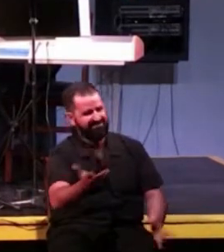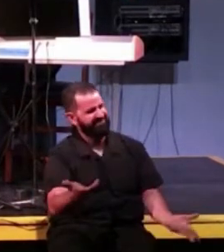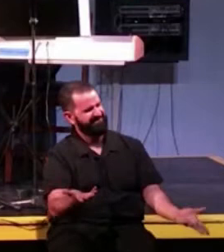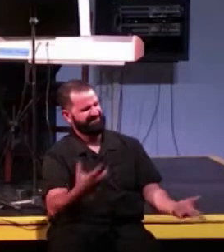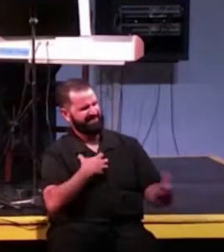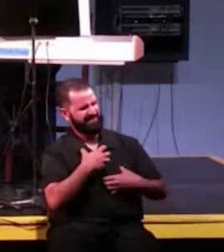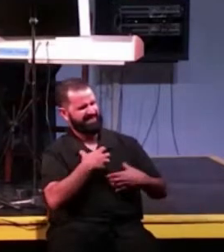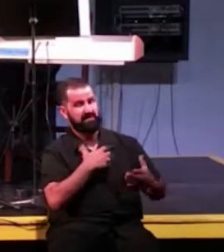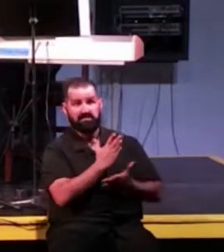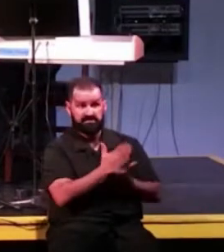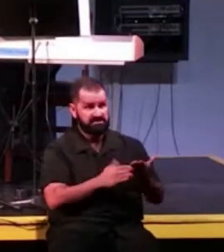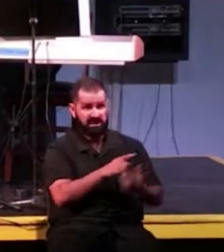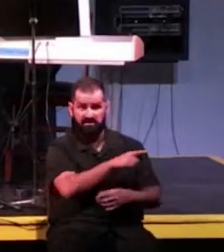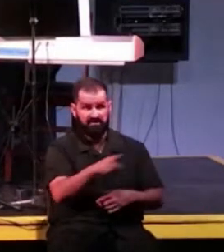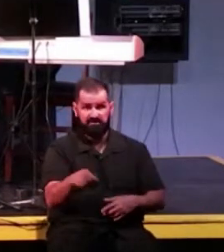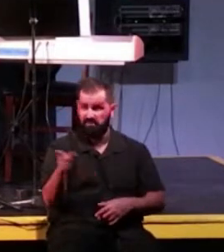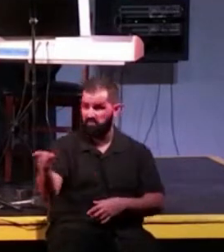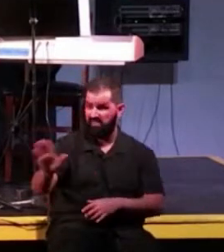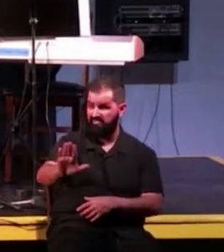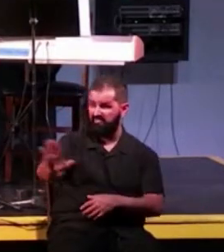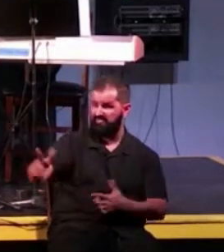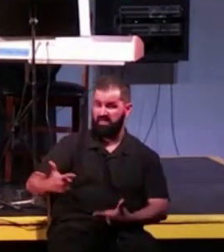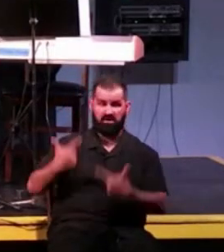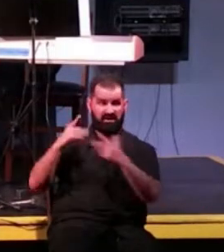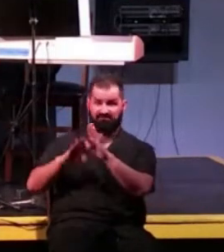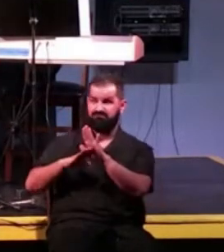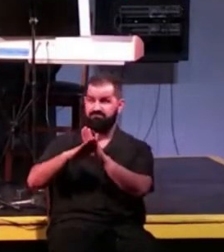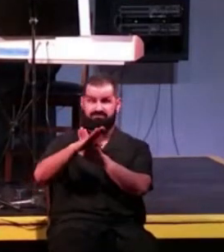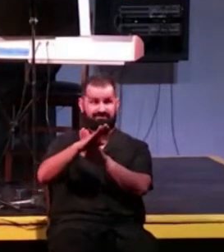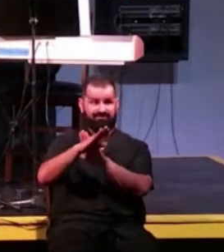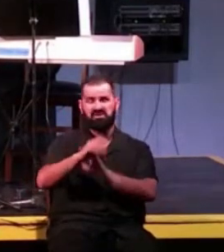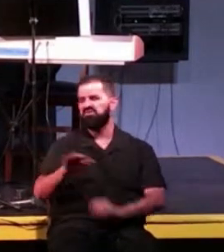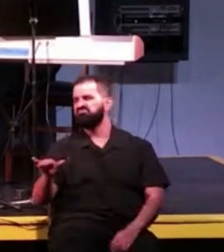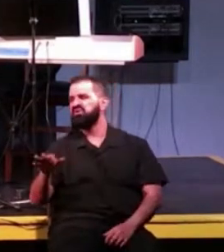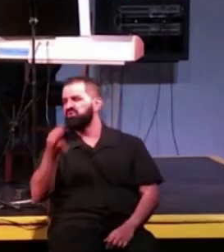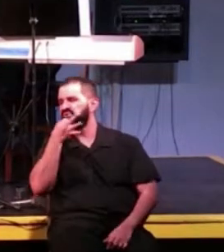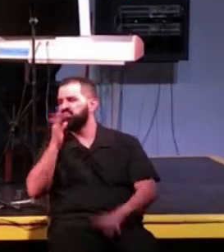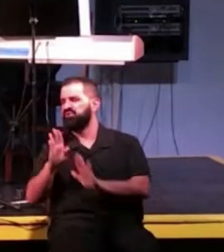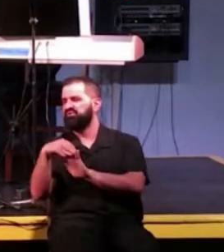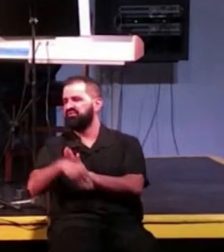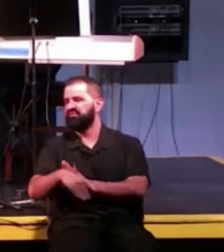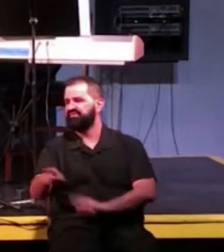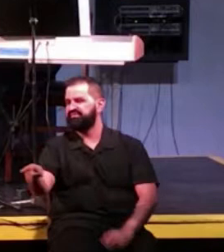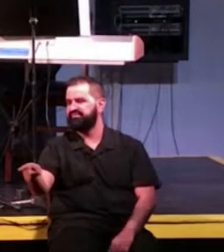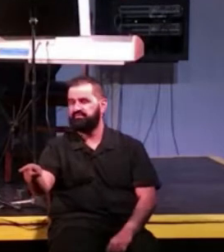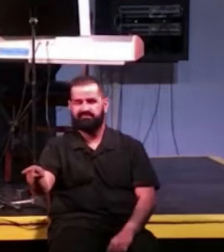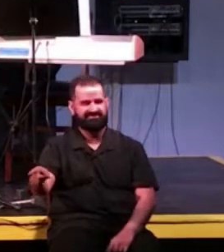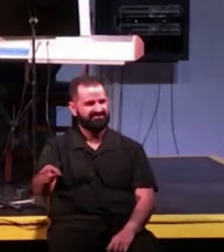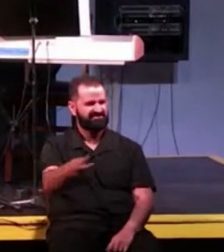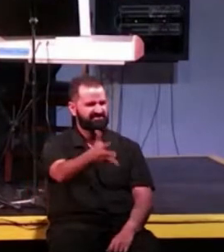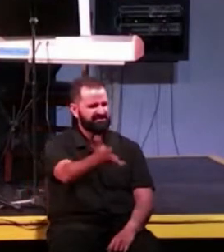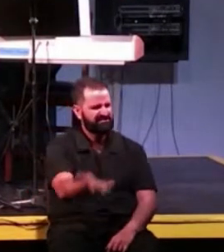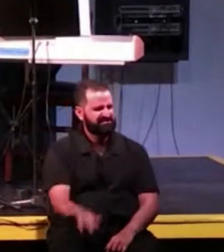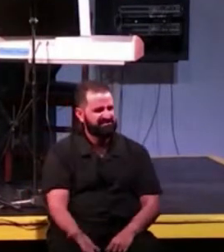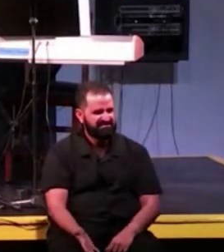Some of you, you can't be happy for others when they're happy because you remind them, it won't last.